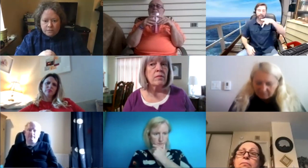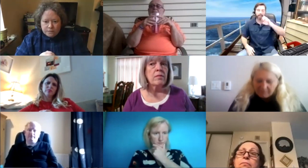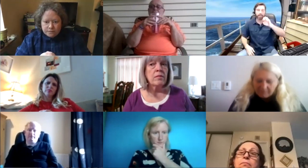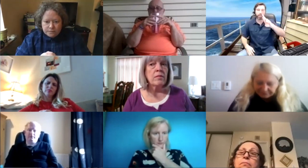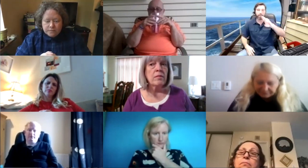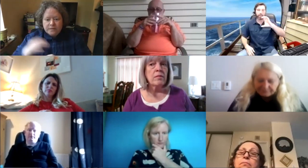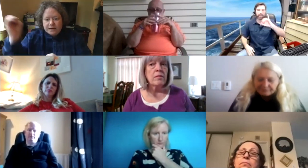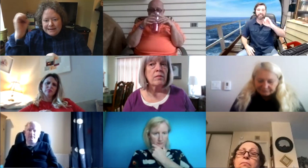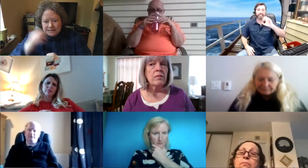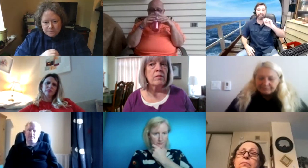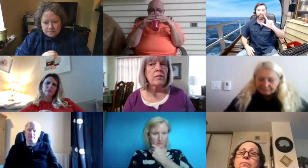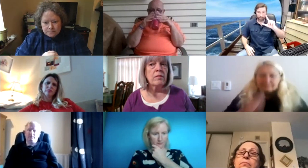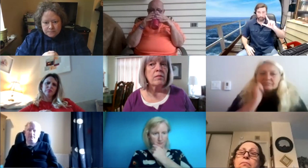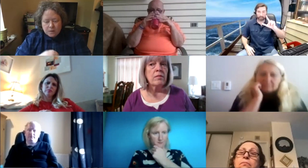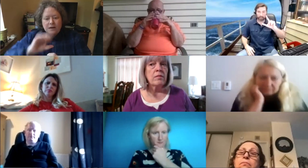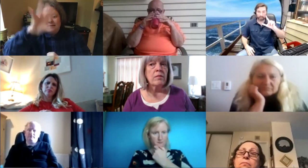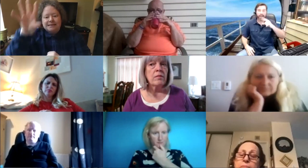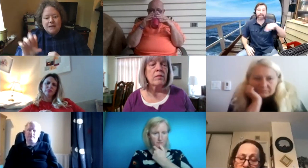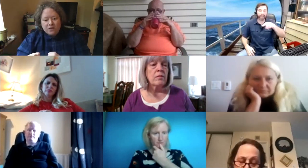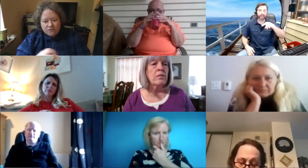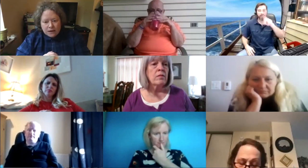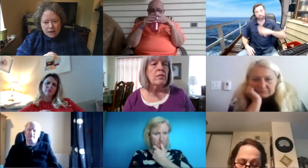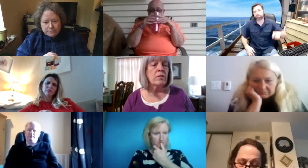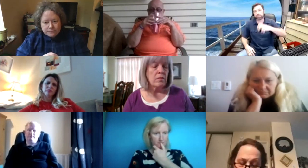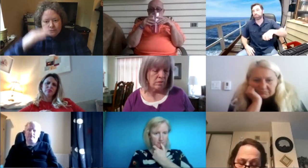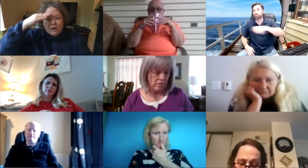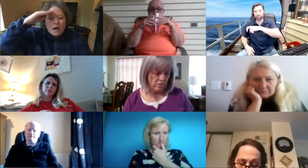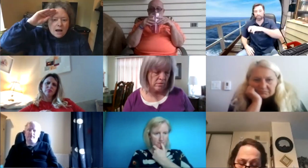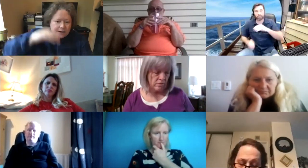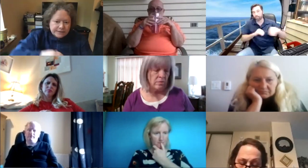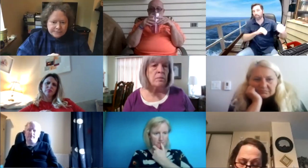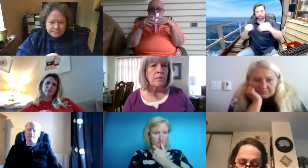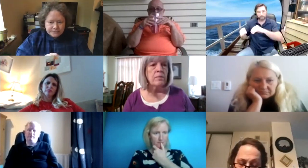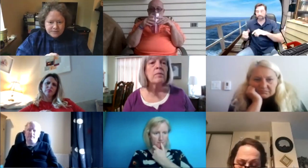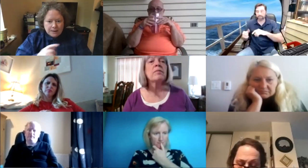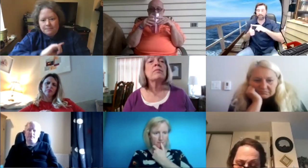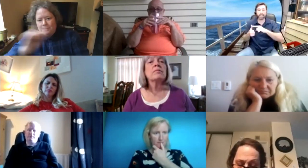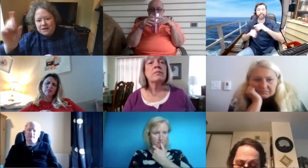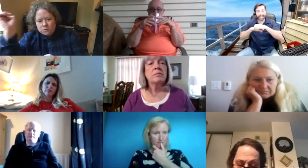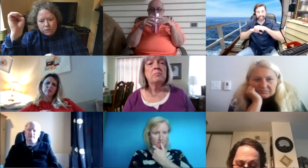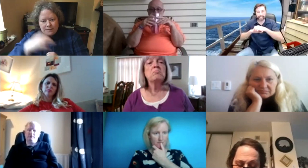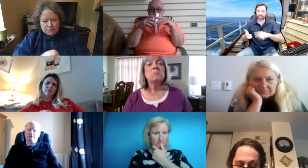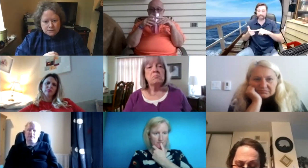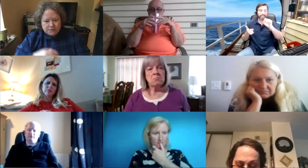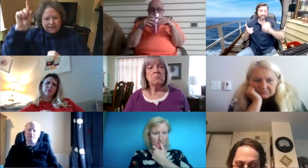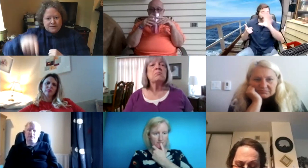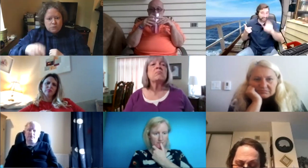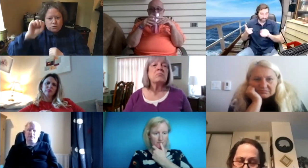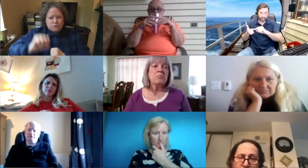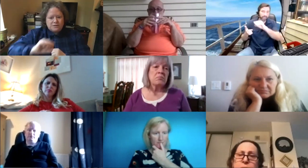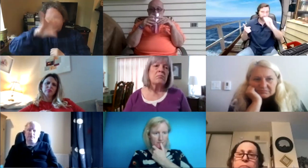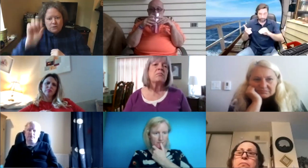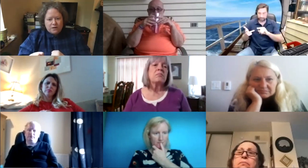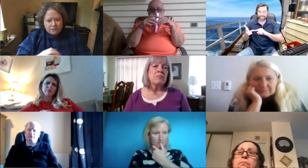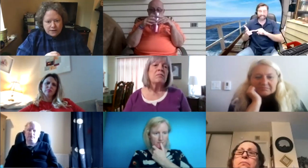P-U-R-C-E-L-L, that had moved around England, South Africa, Ireland, back